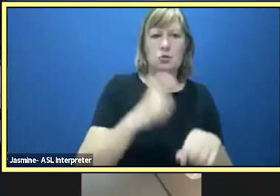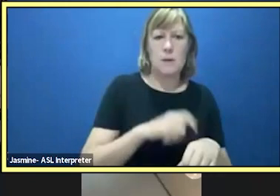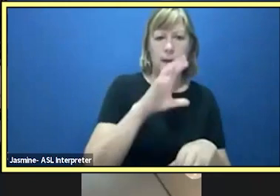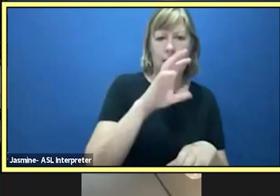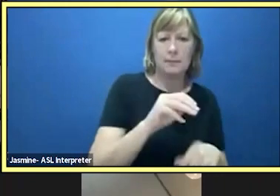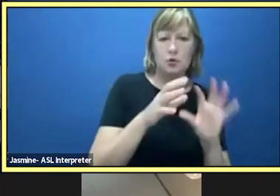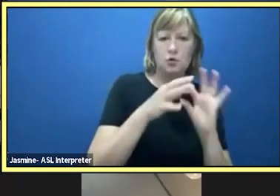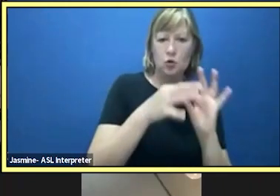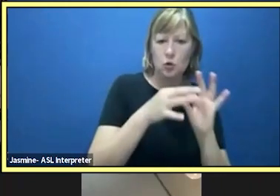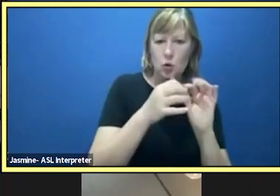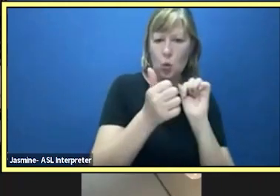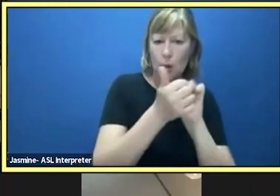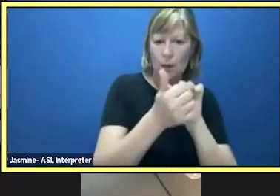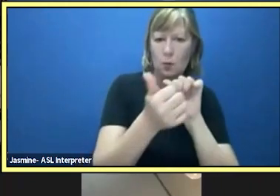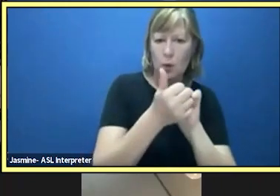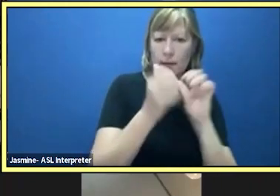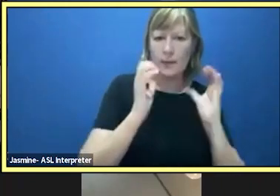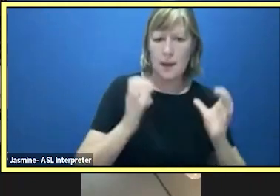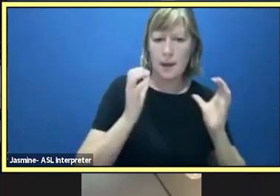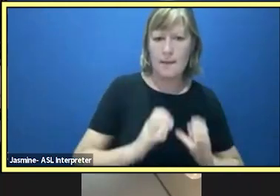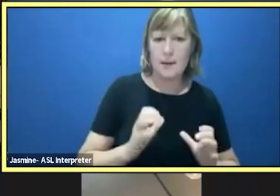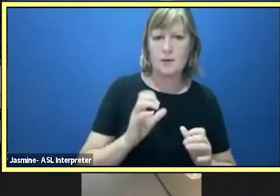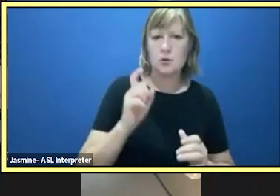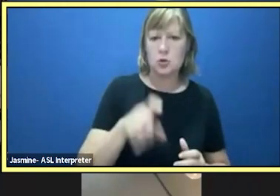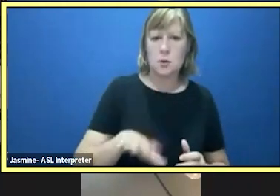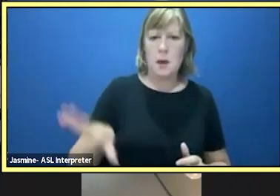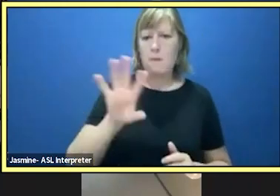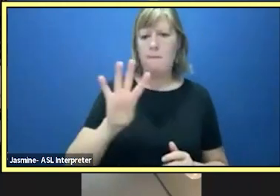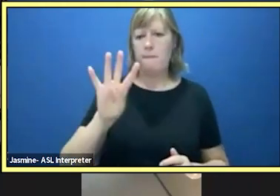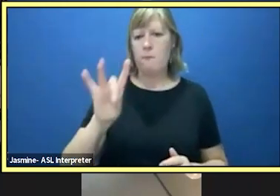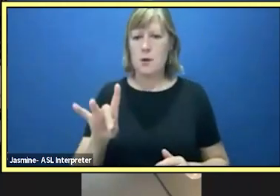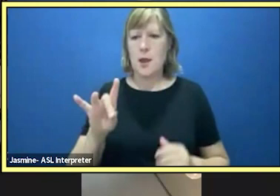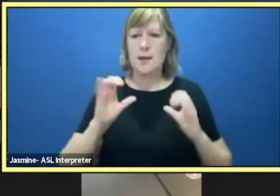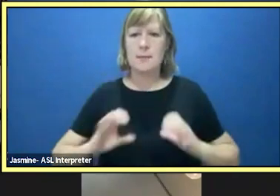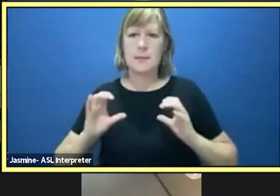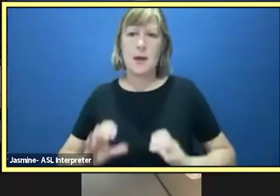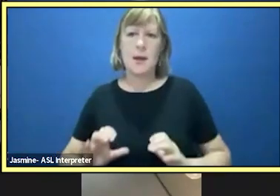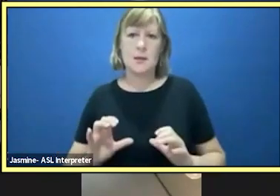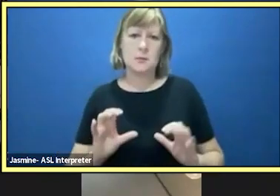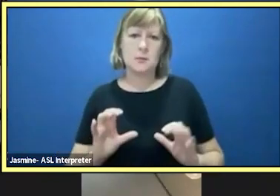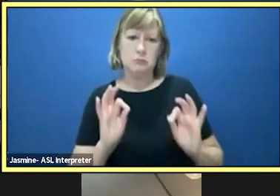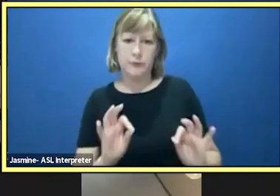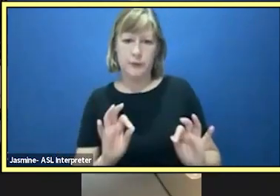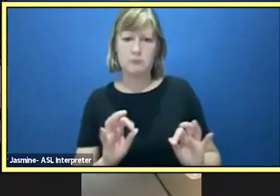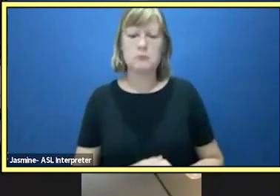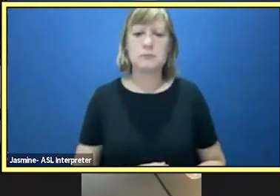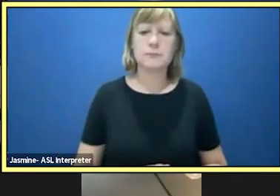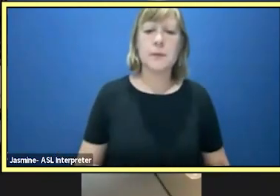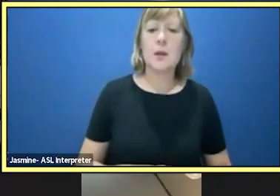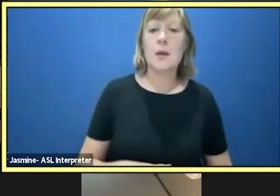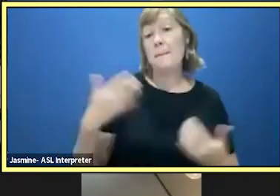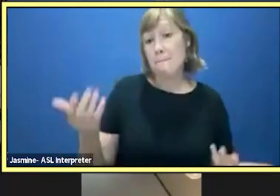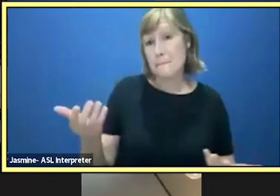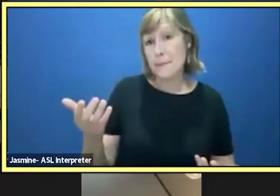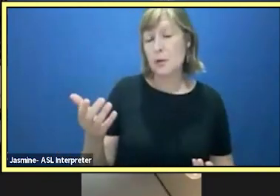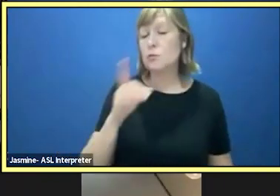It will be up to the case management organizations about their hiring and who gets